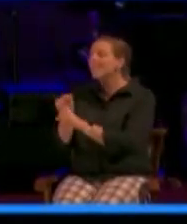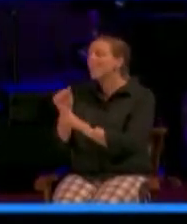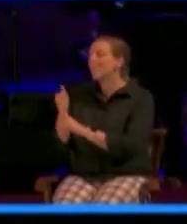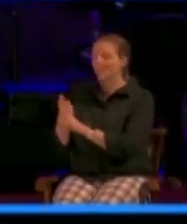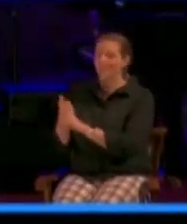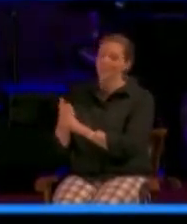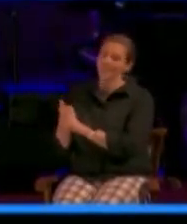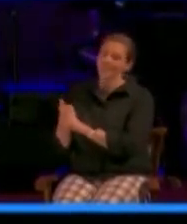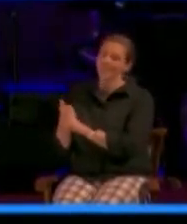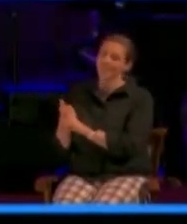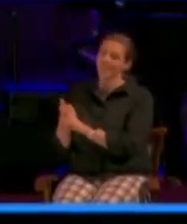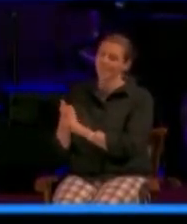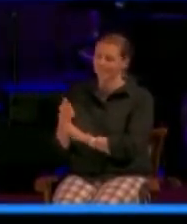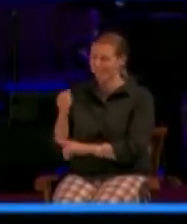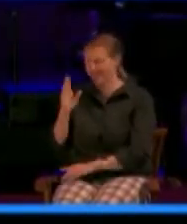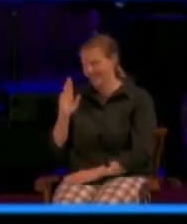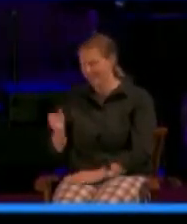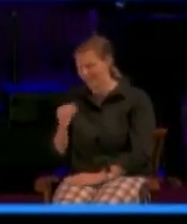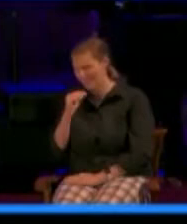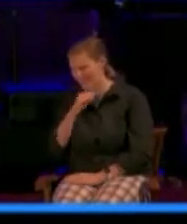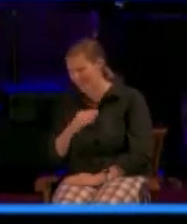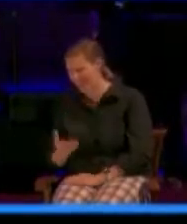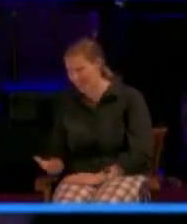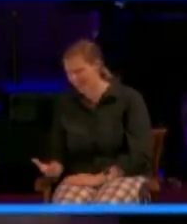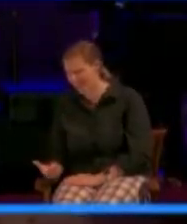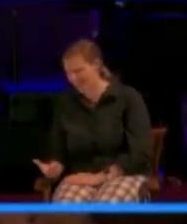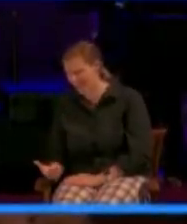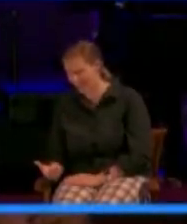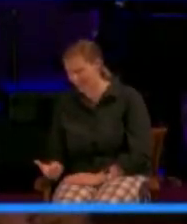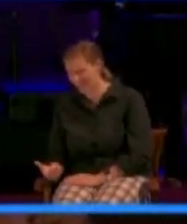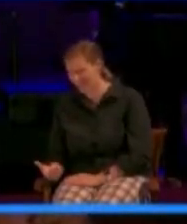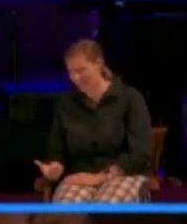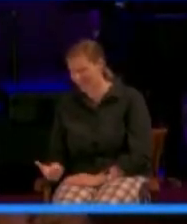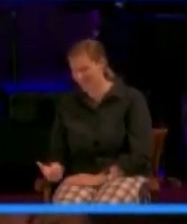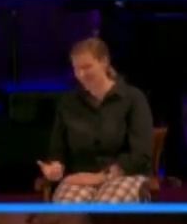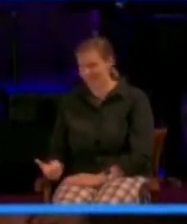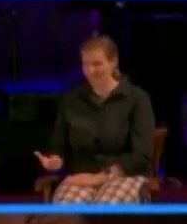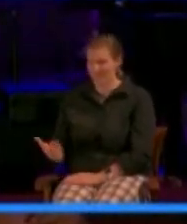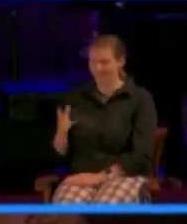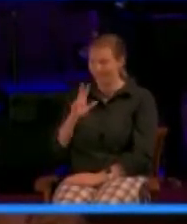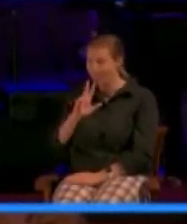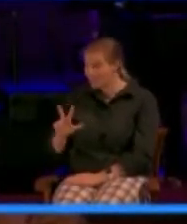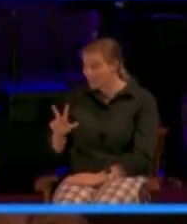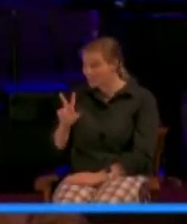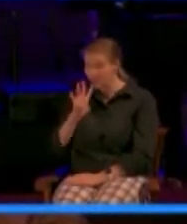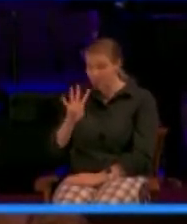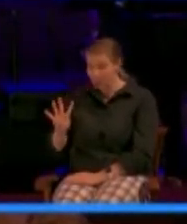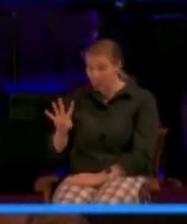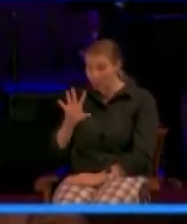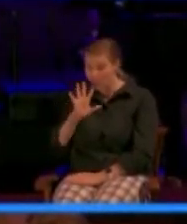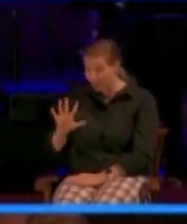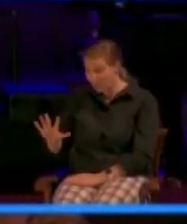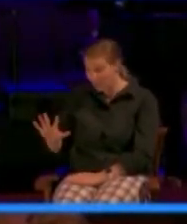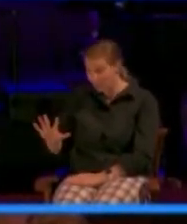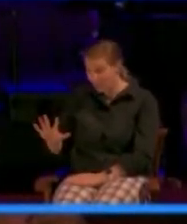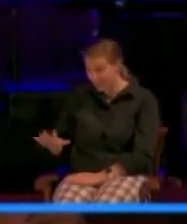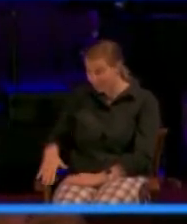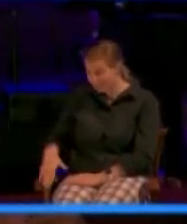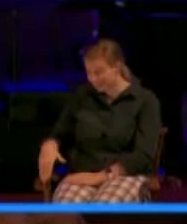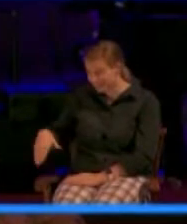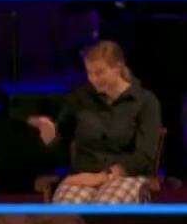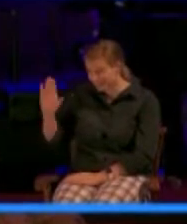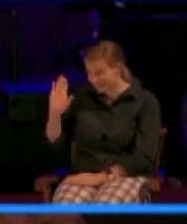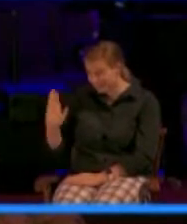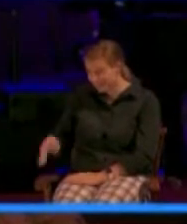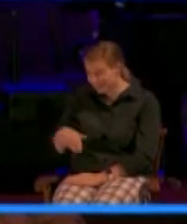at one time or another. We see ourselves as being good, but we're not as good as we think we are.